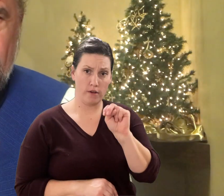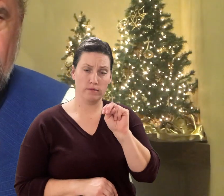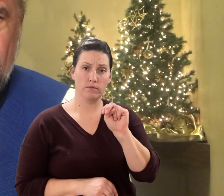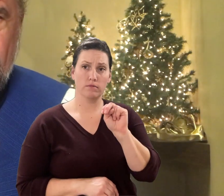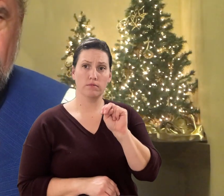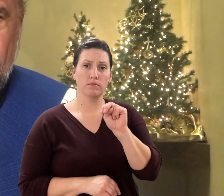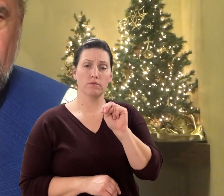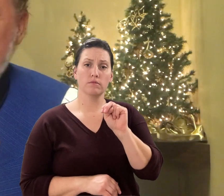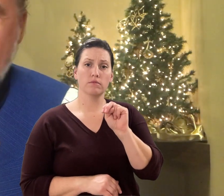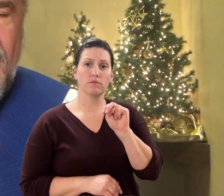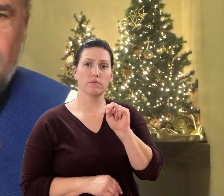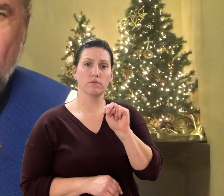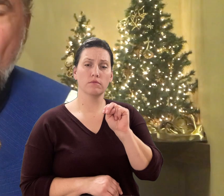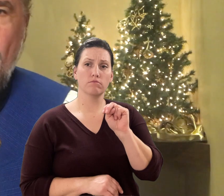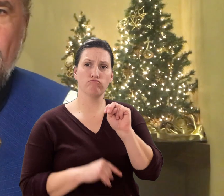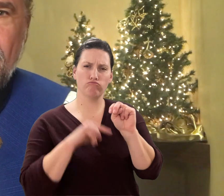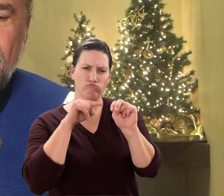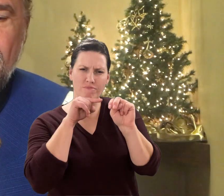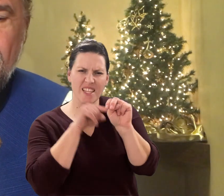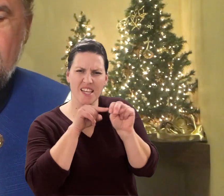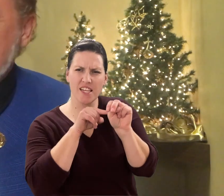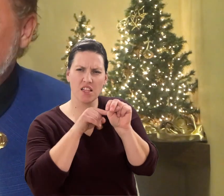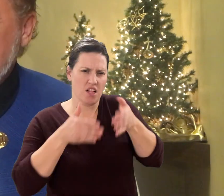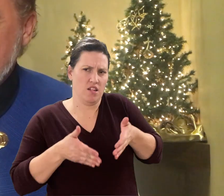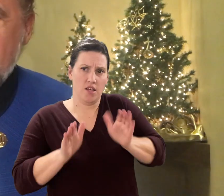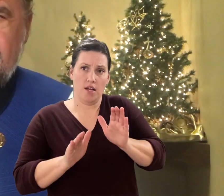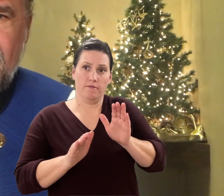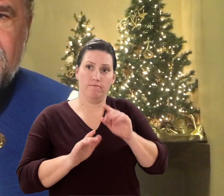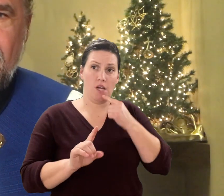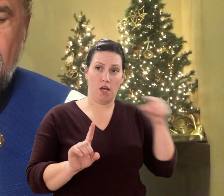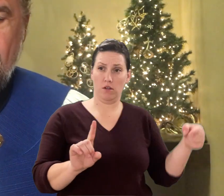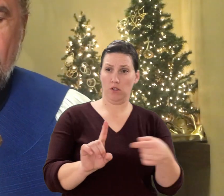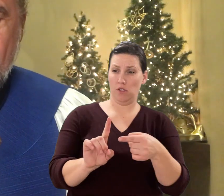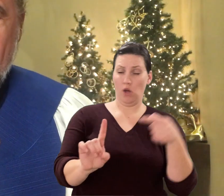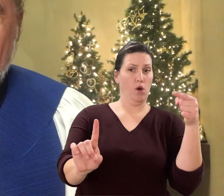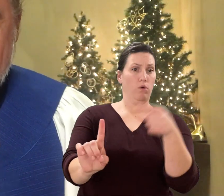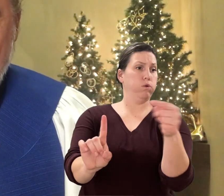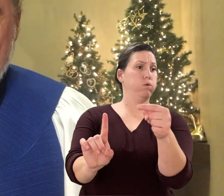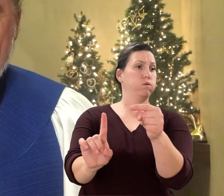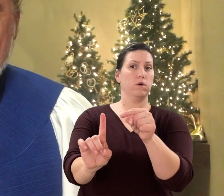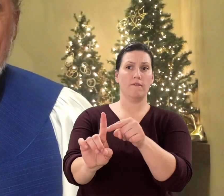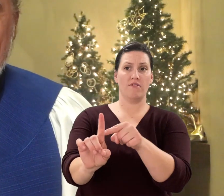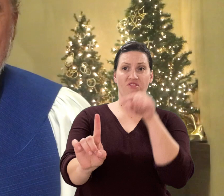John, on behalf of them all, gets to point to Jesus and say, "That's